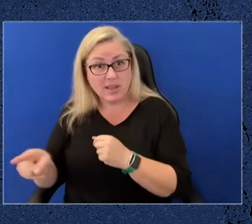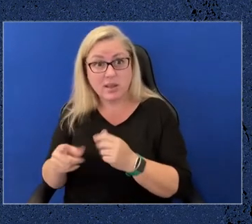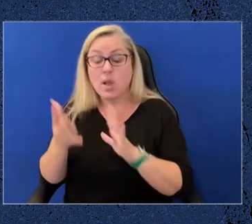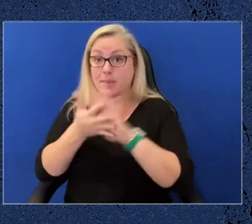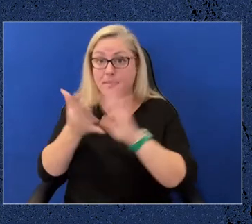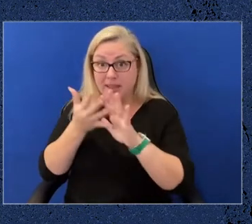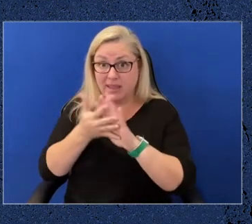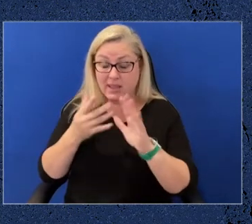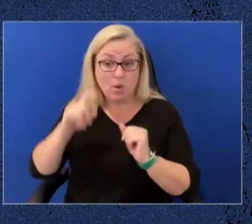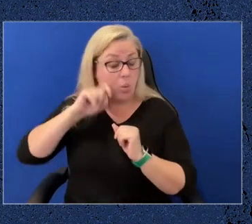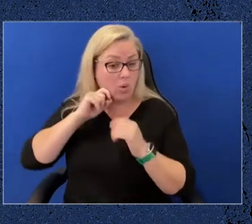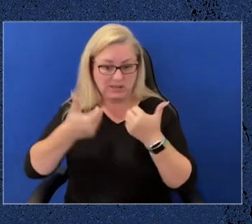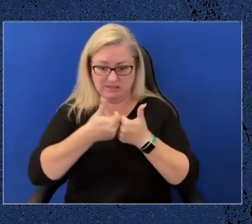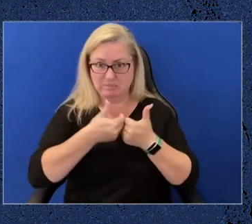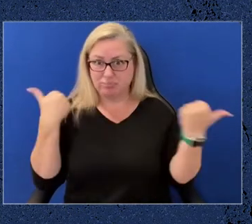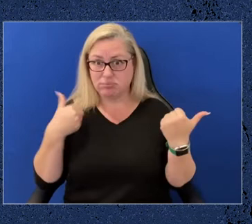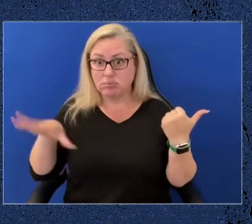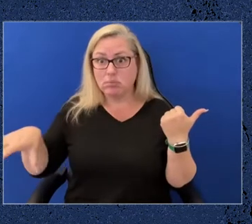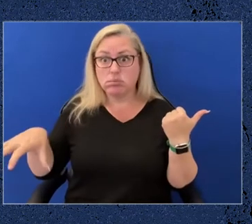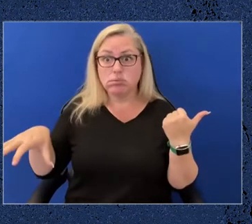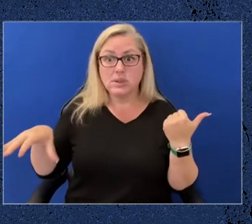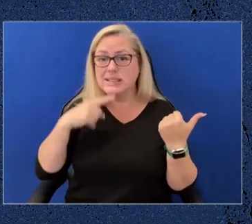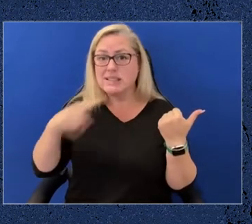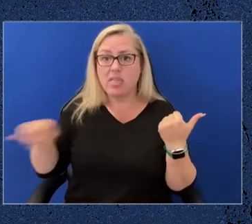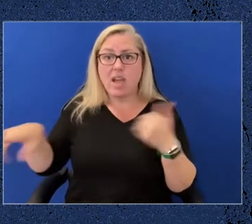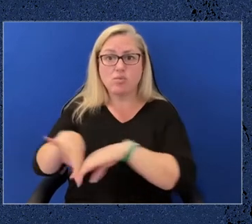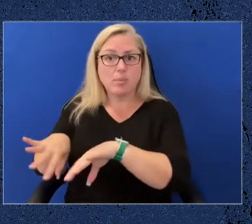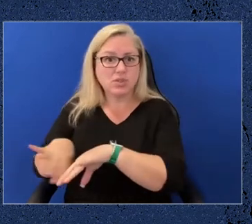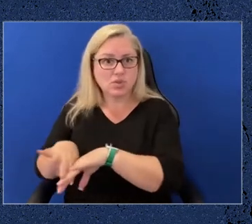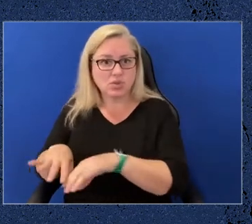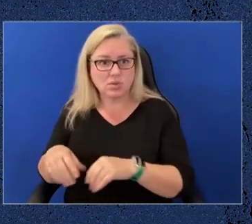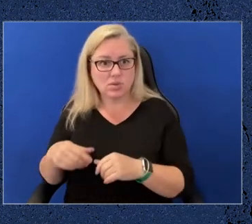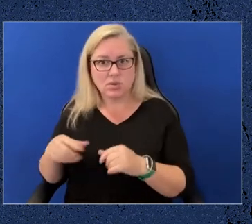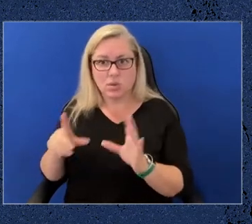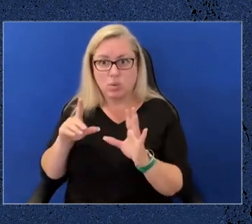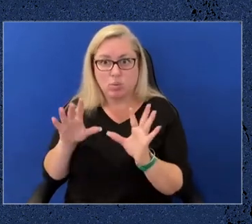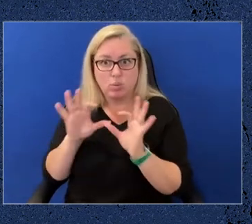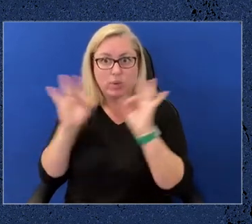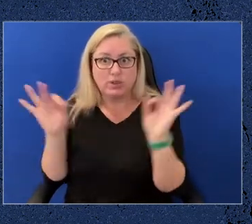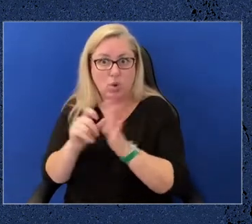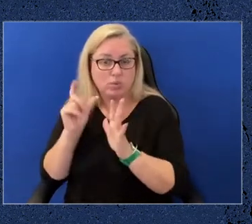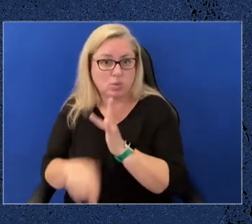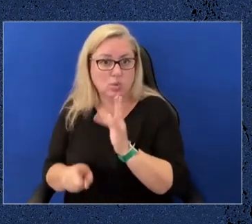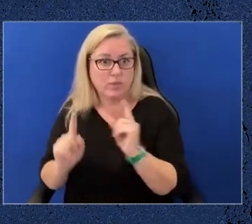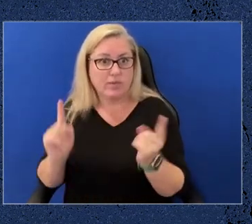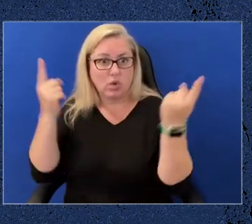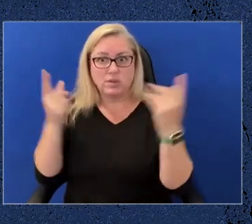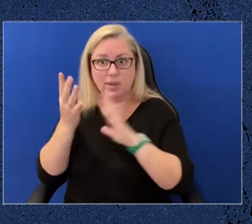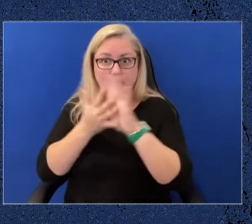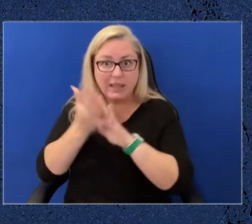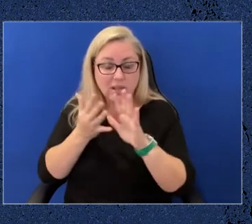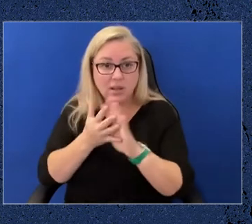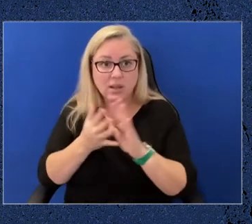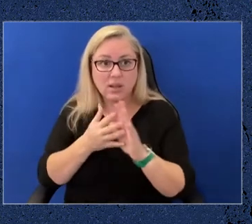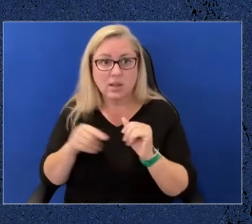portion of water and put it aside purely as a waste product. We don't even try to do anything with it first. We funnel all of the